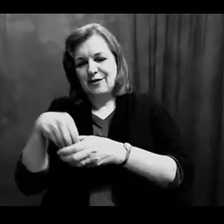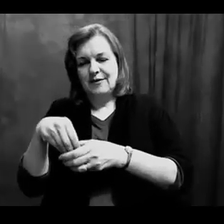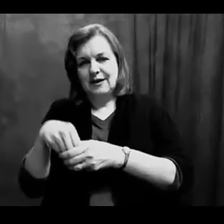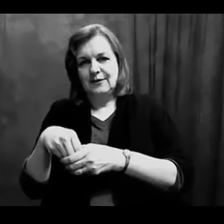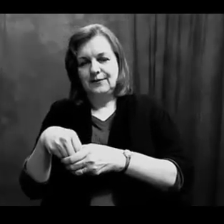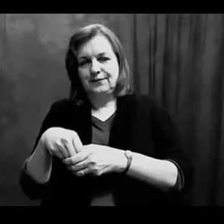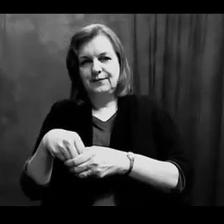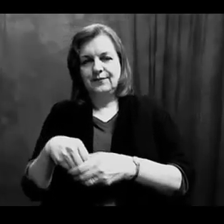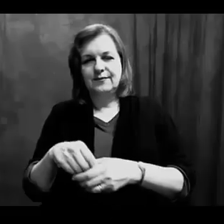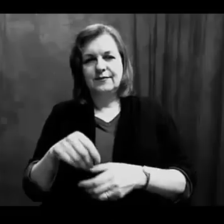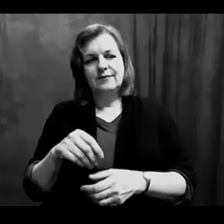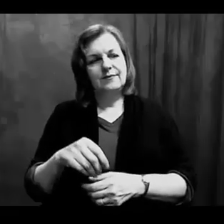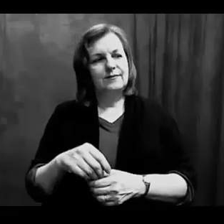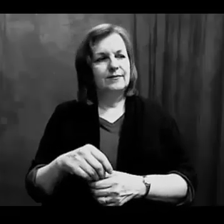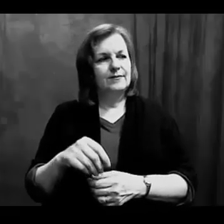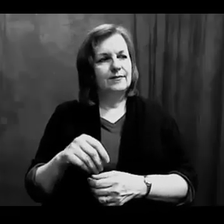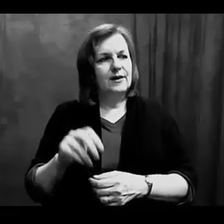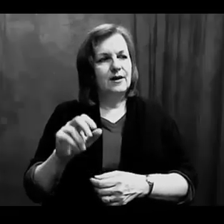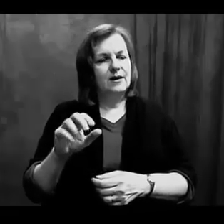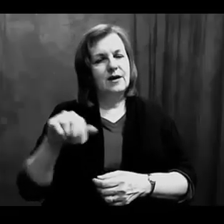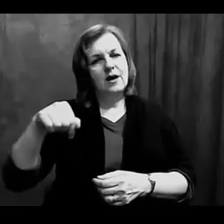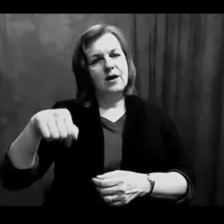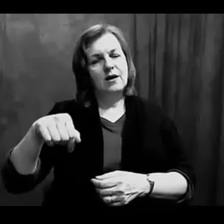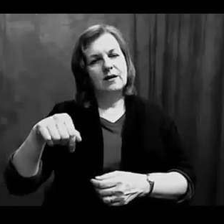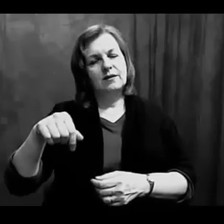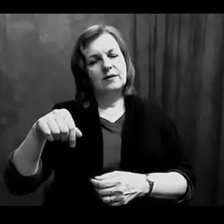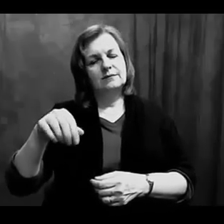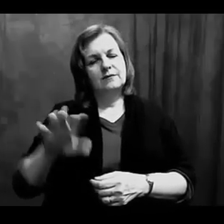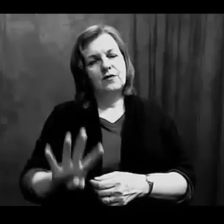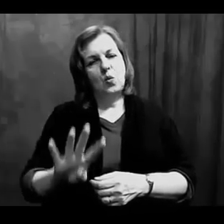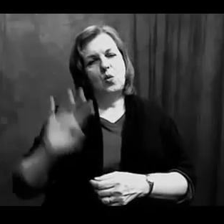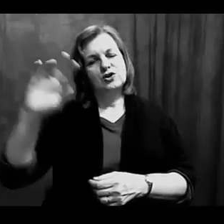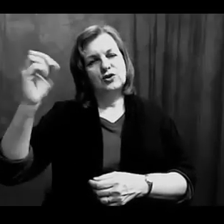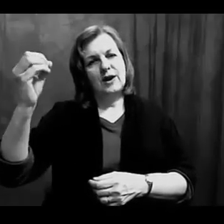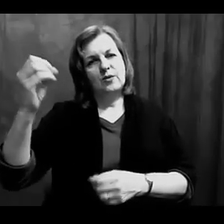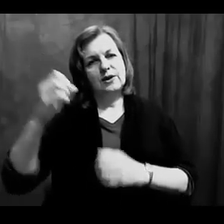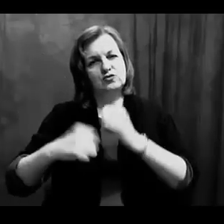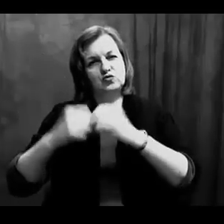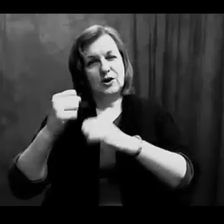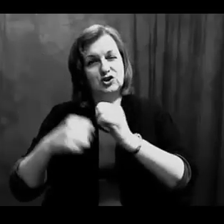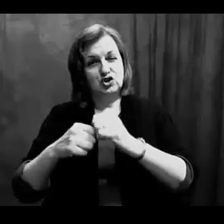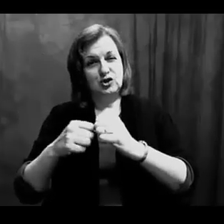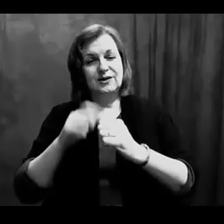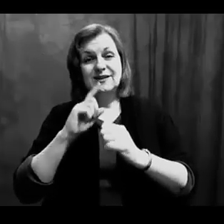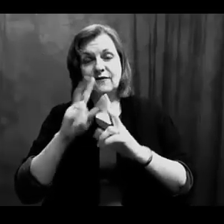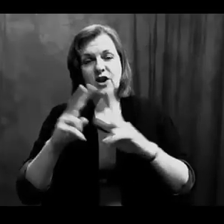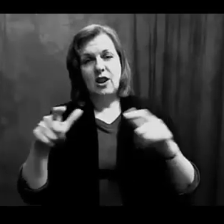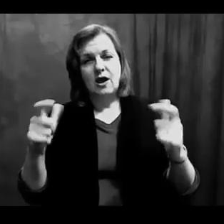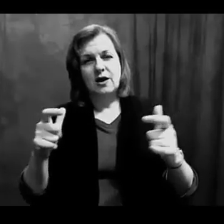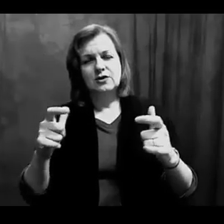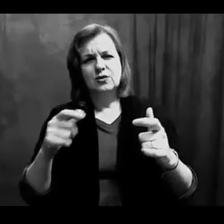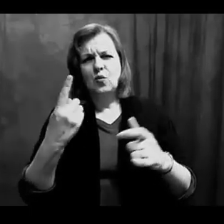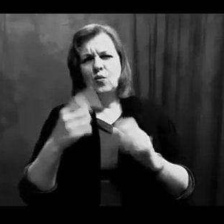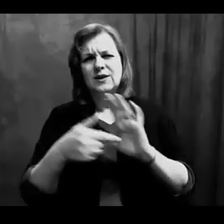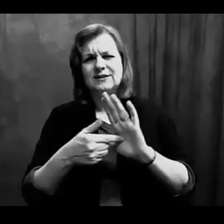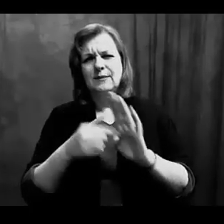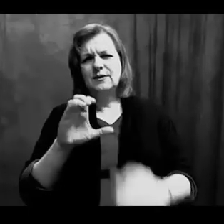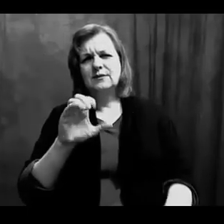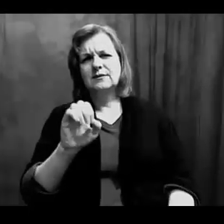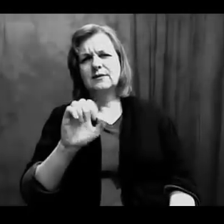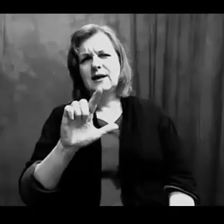middle. I mentioned to you these quaternary structures can be very, very large. One of them in you that we see a lot is